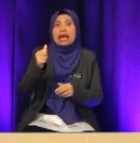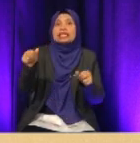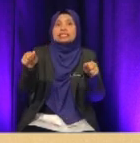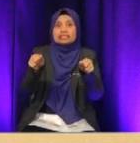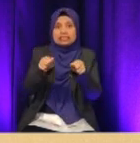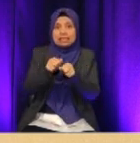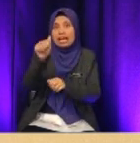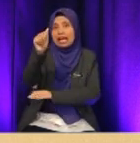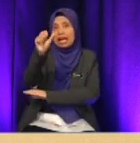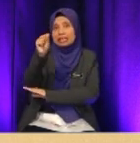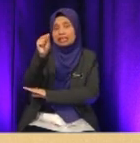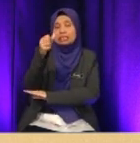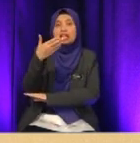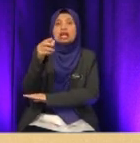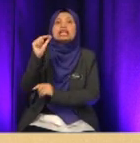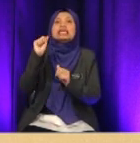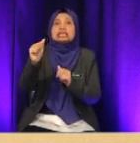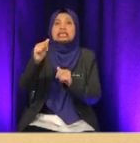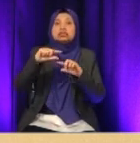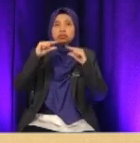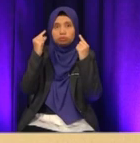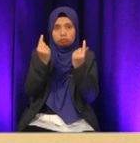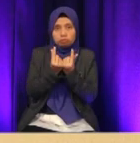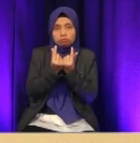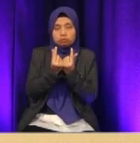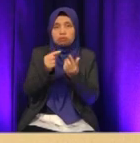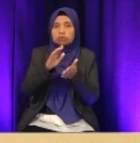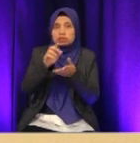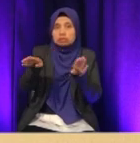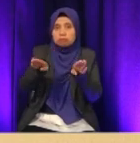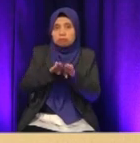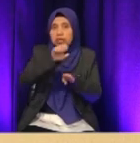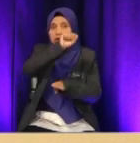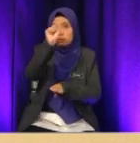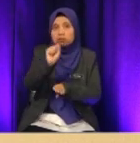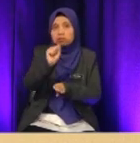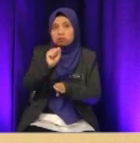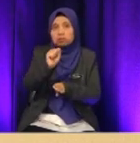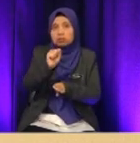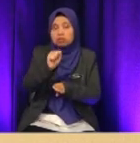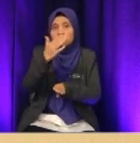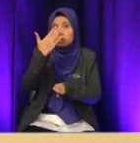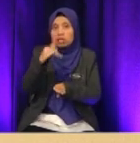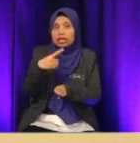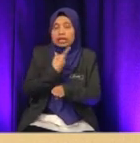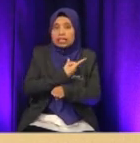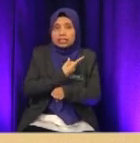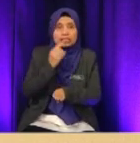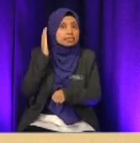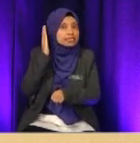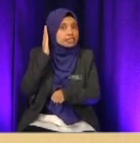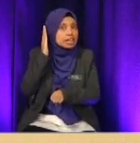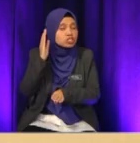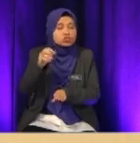one. So this is the details needed for the question in order to get the answer. Okay. Okay, so why don't we try to listen to the audio first to get the